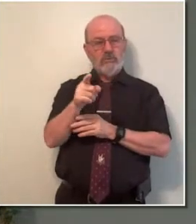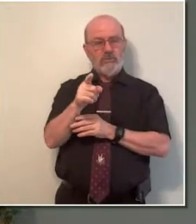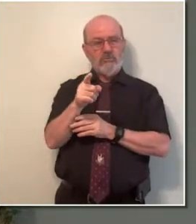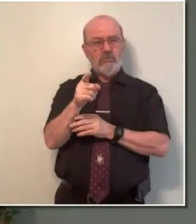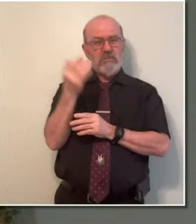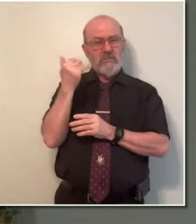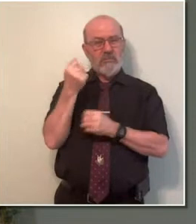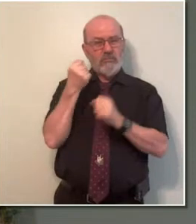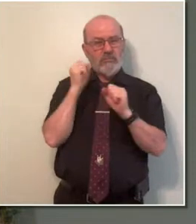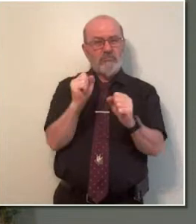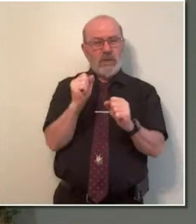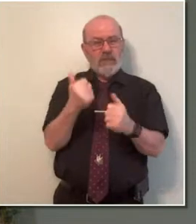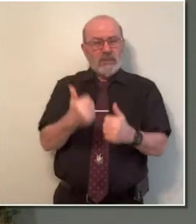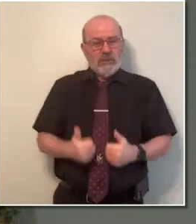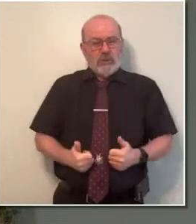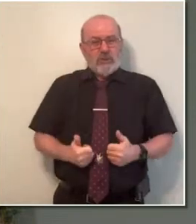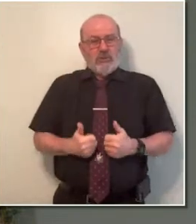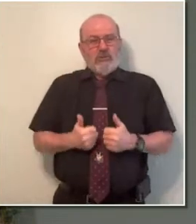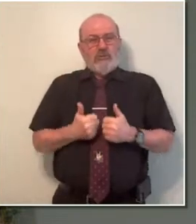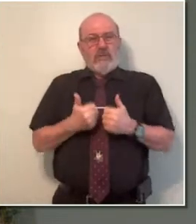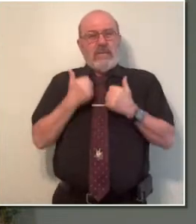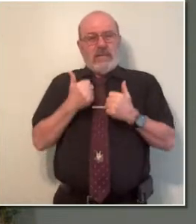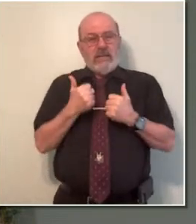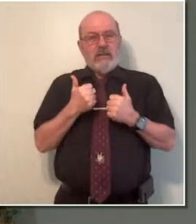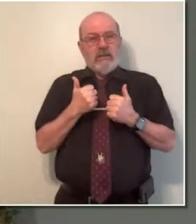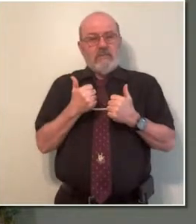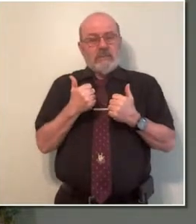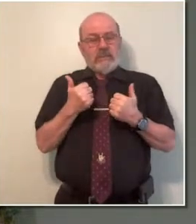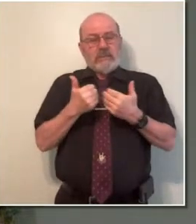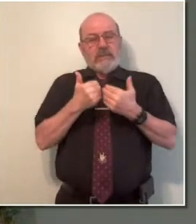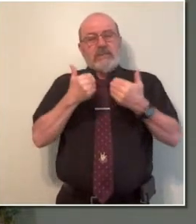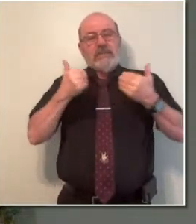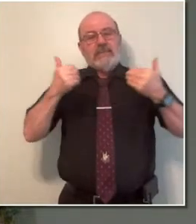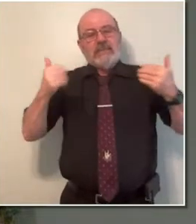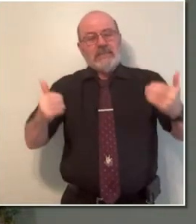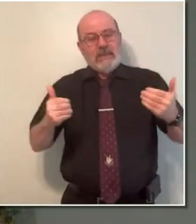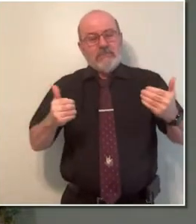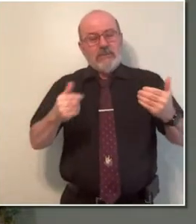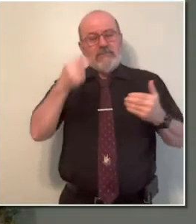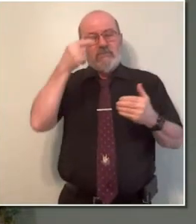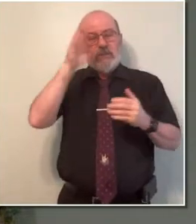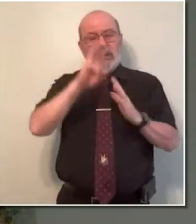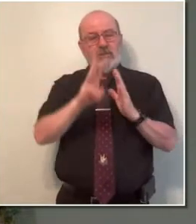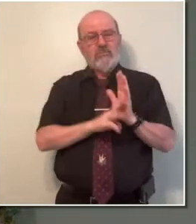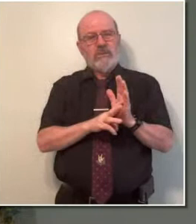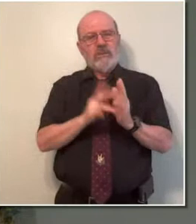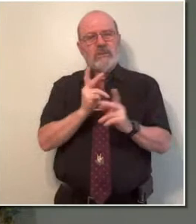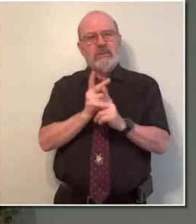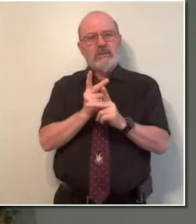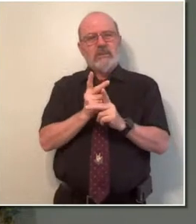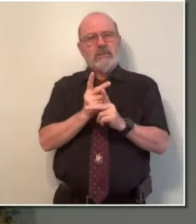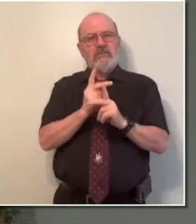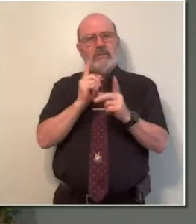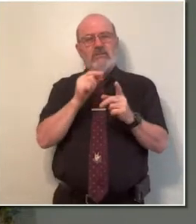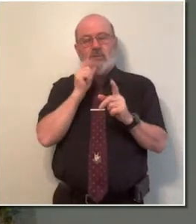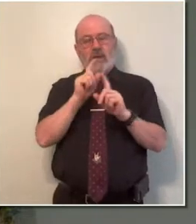to live life apart from God's will? Now, careful how you answer. Don't answer out loud. But have you ever tried to